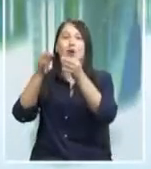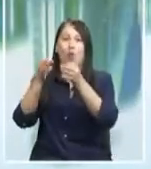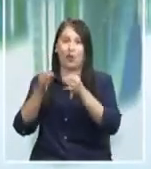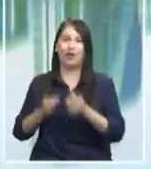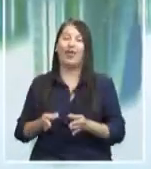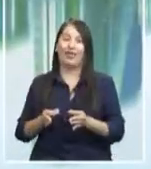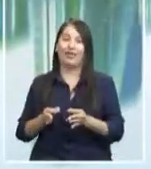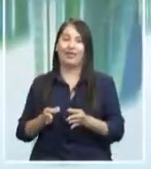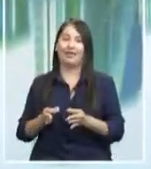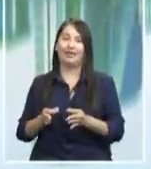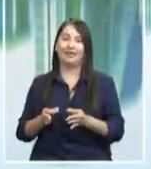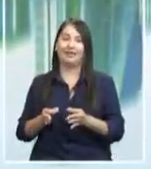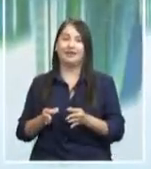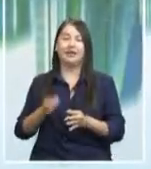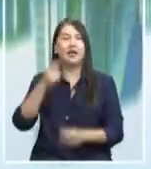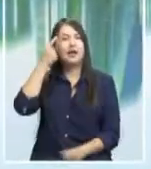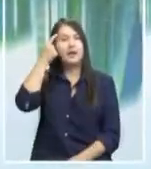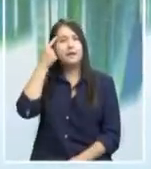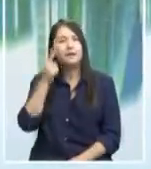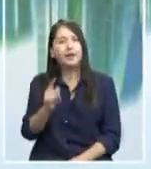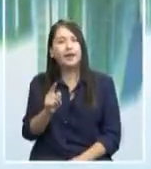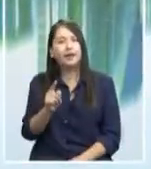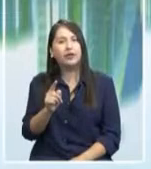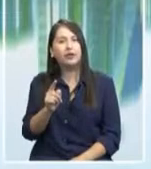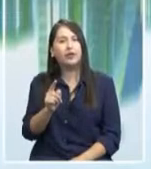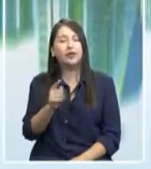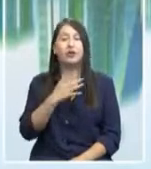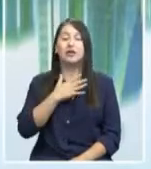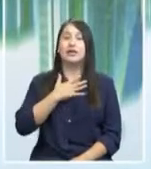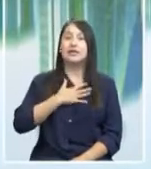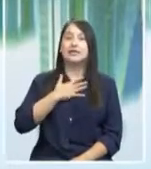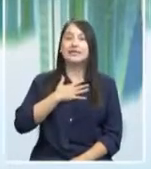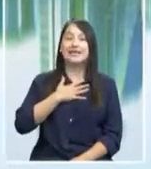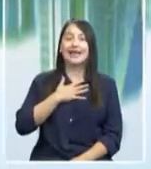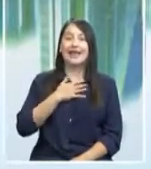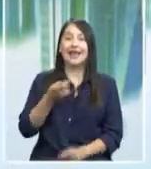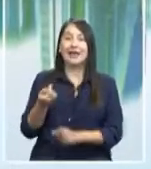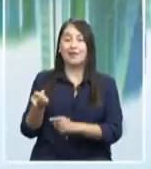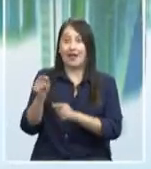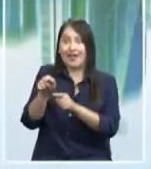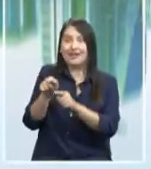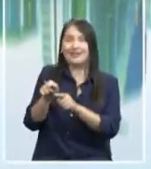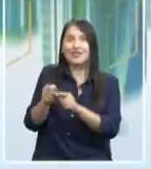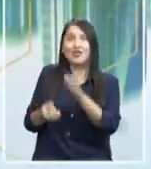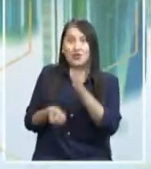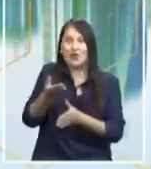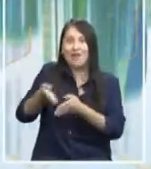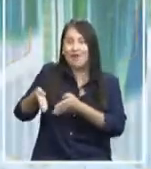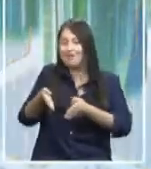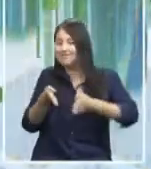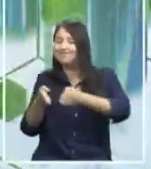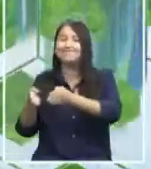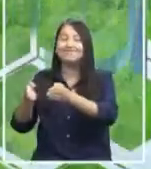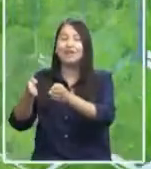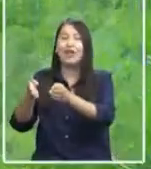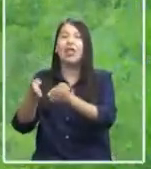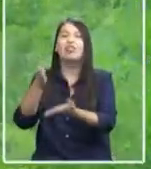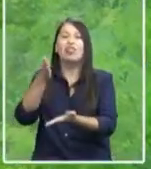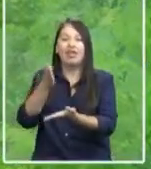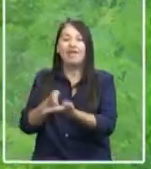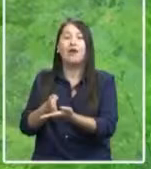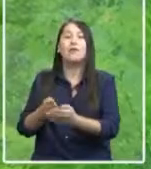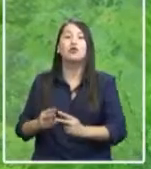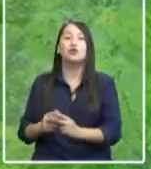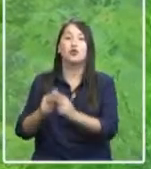But if you want to go to the new destination, we have to build new roads. Old